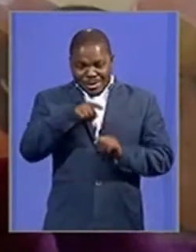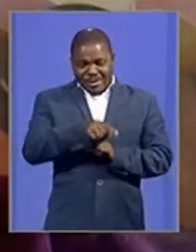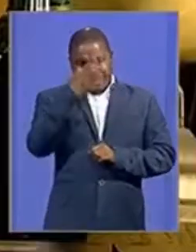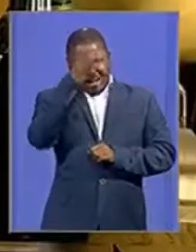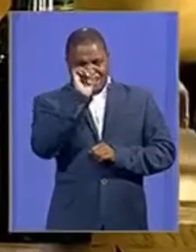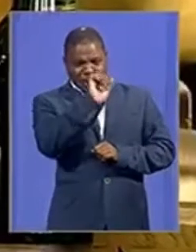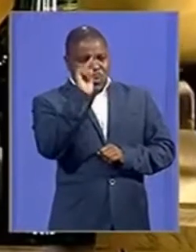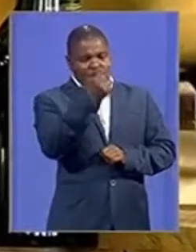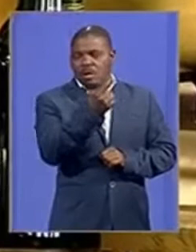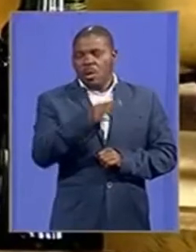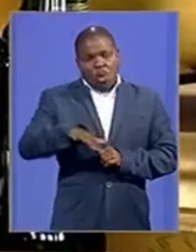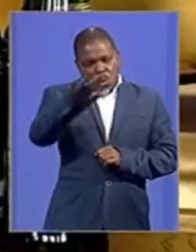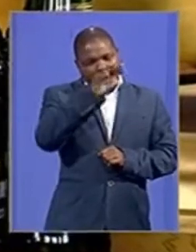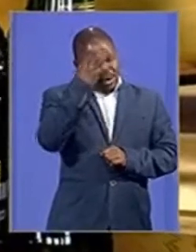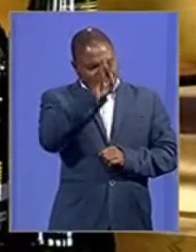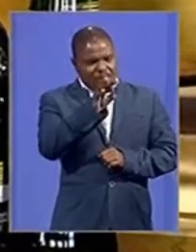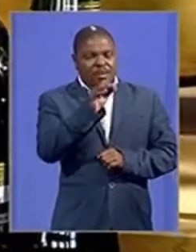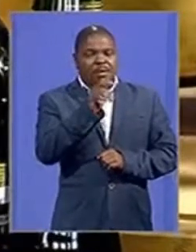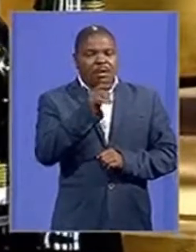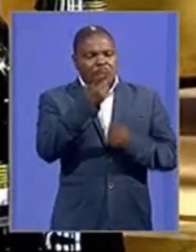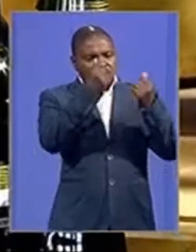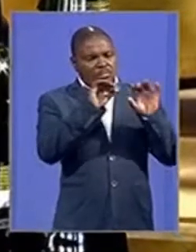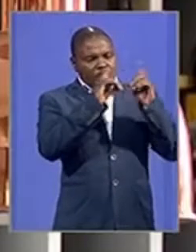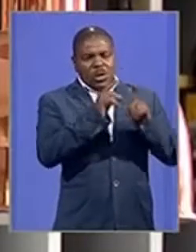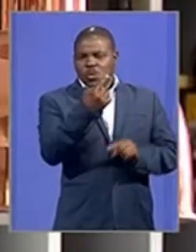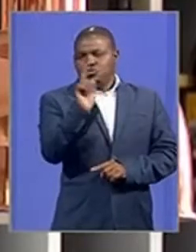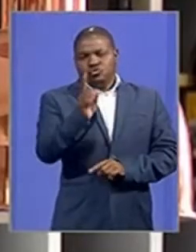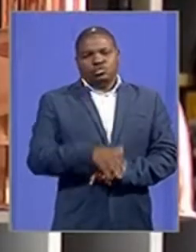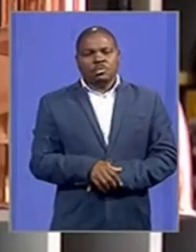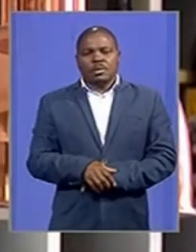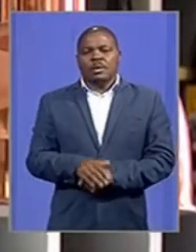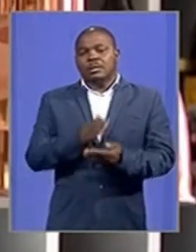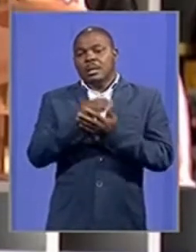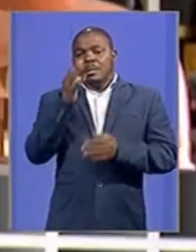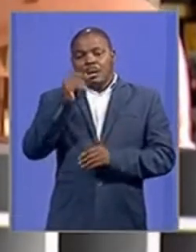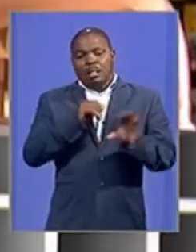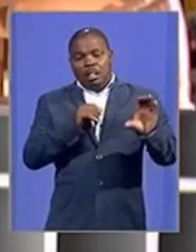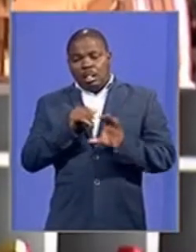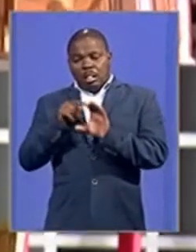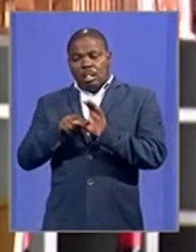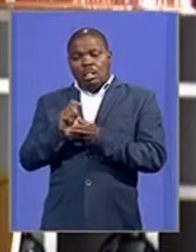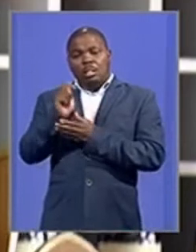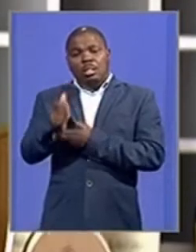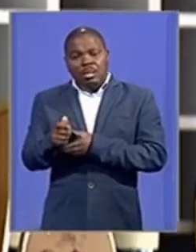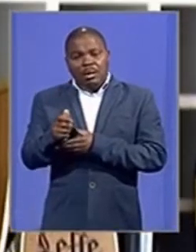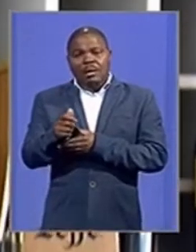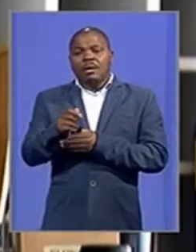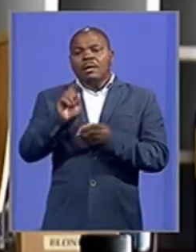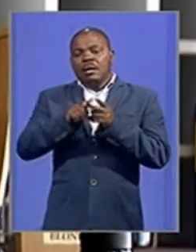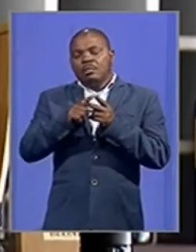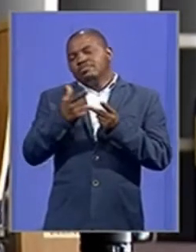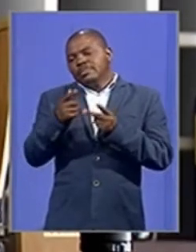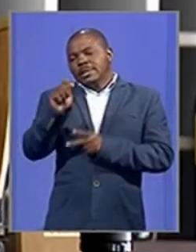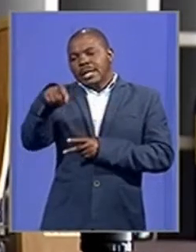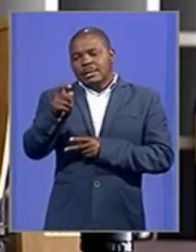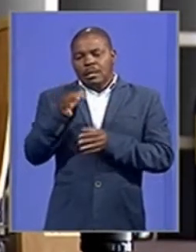whole. E leng baitseanape ba lekgetho ba re go dira kitsiso ka ga tiego ya matlole ke puso ga go tlhole tatlhegelo ya lefapha la